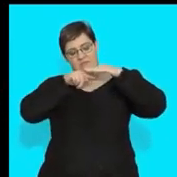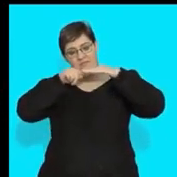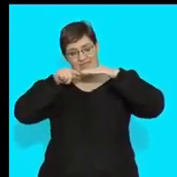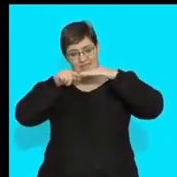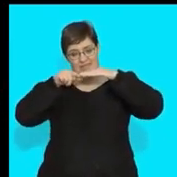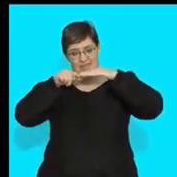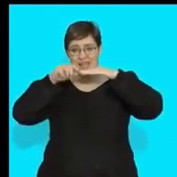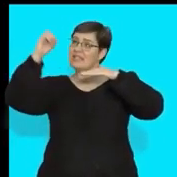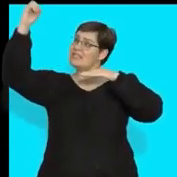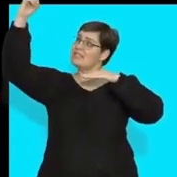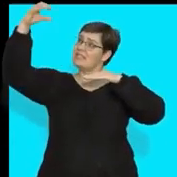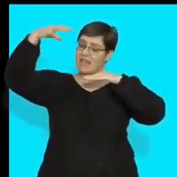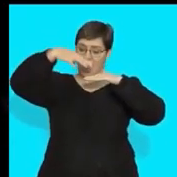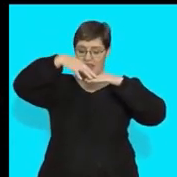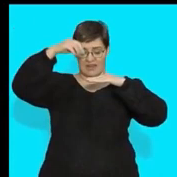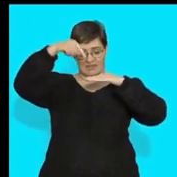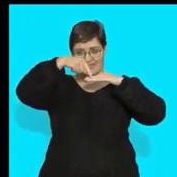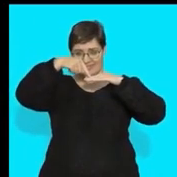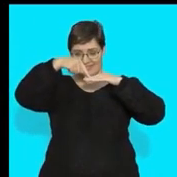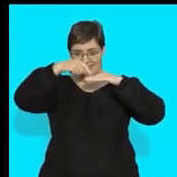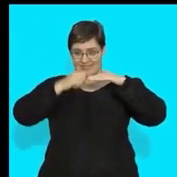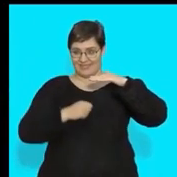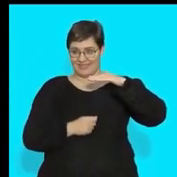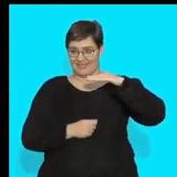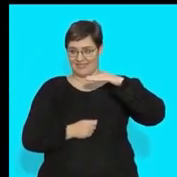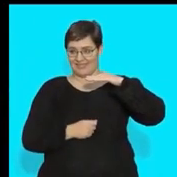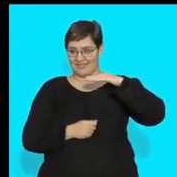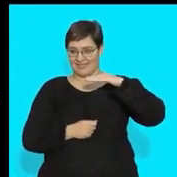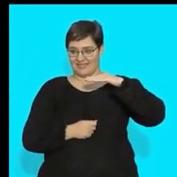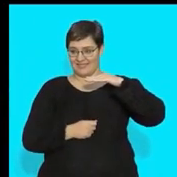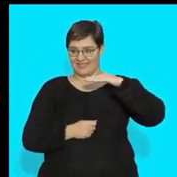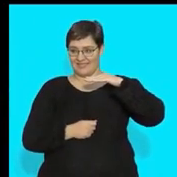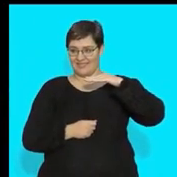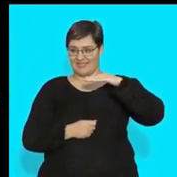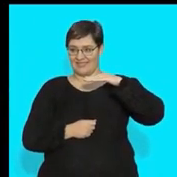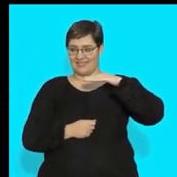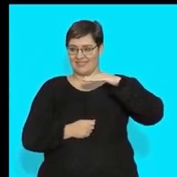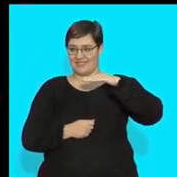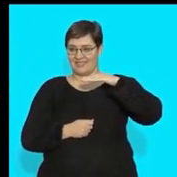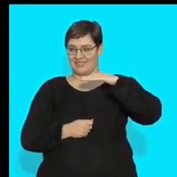does sunlight come in? I'm going to put the sunlight, here we go. Where does sunlight come in?